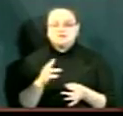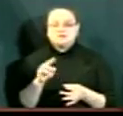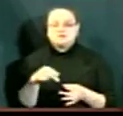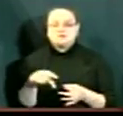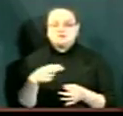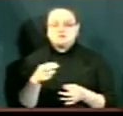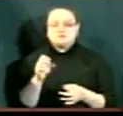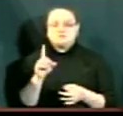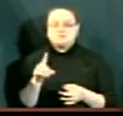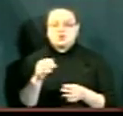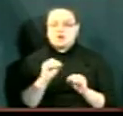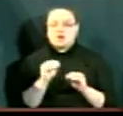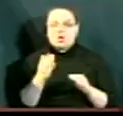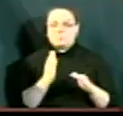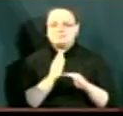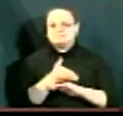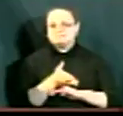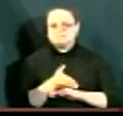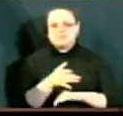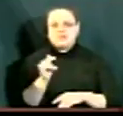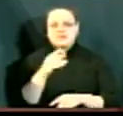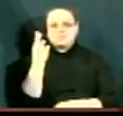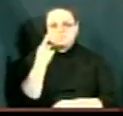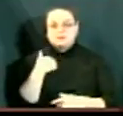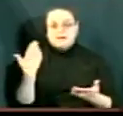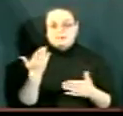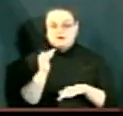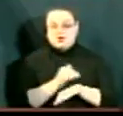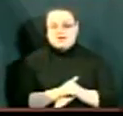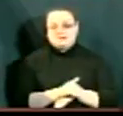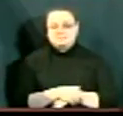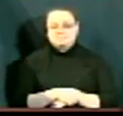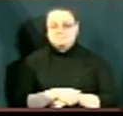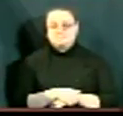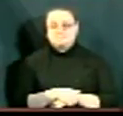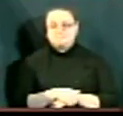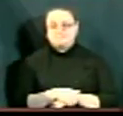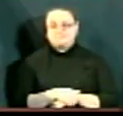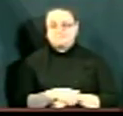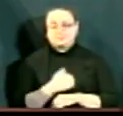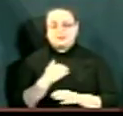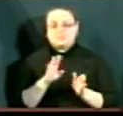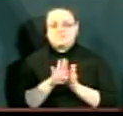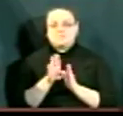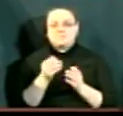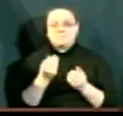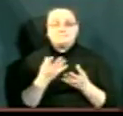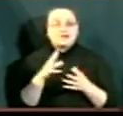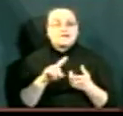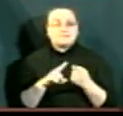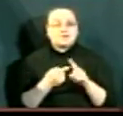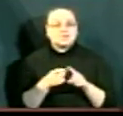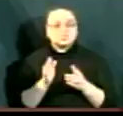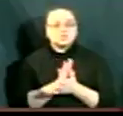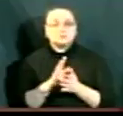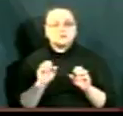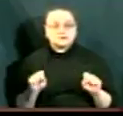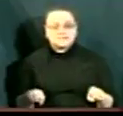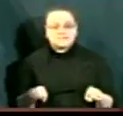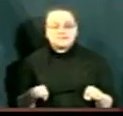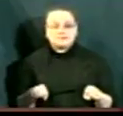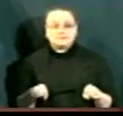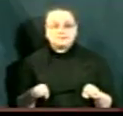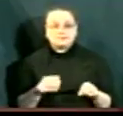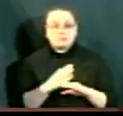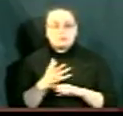no trespassing ban, and that's the reason I'm here tonight. I have developed many friends in this school system. After